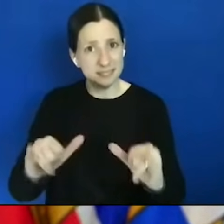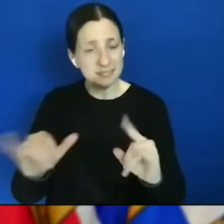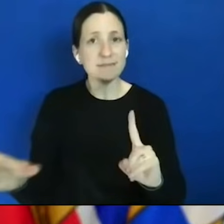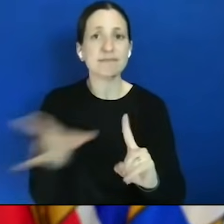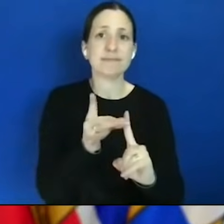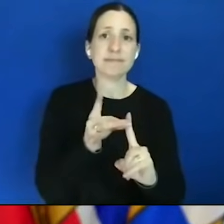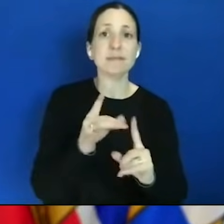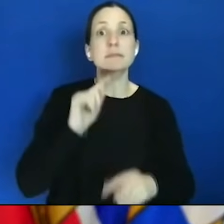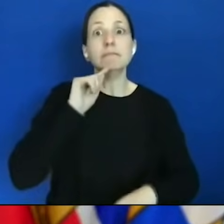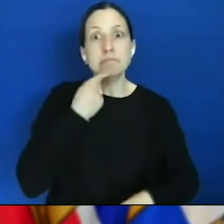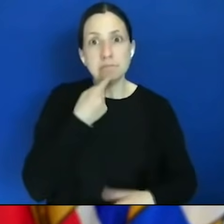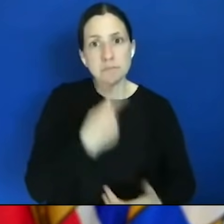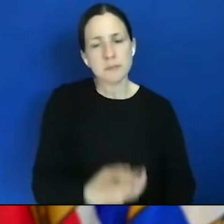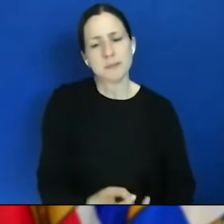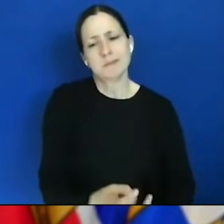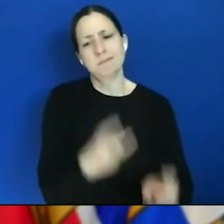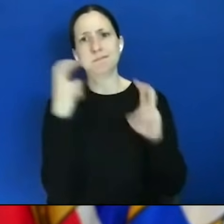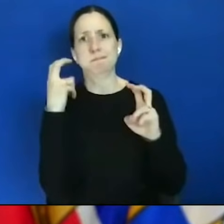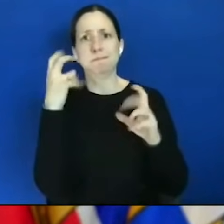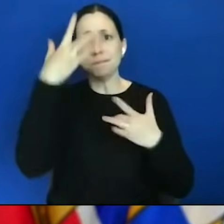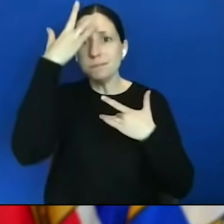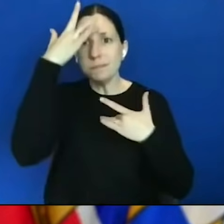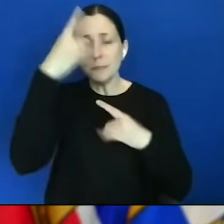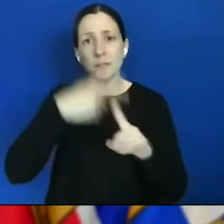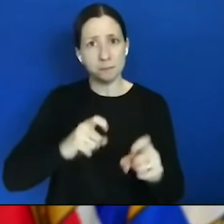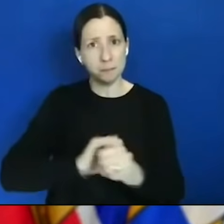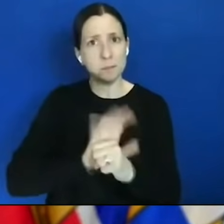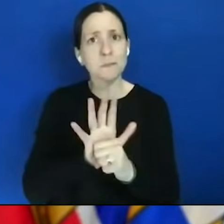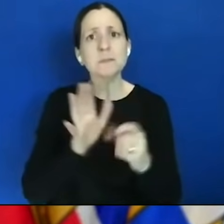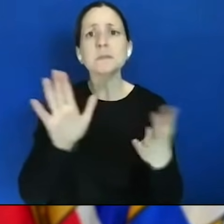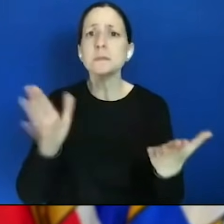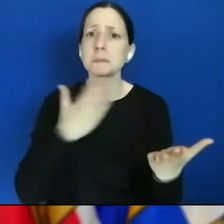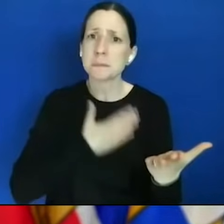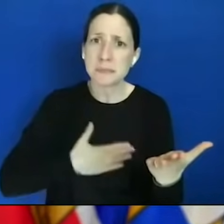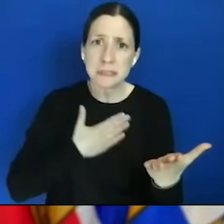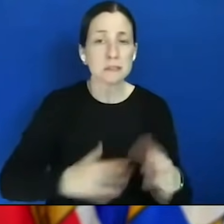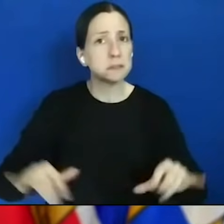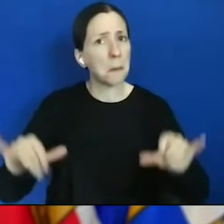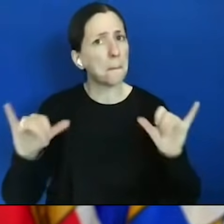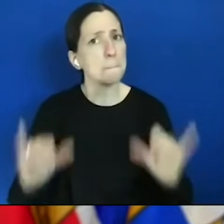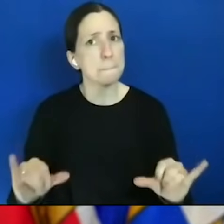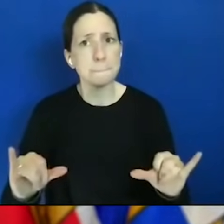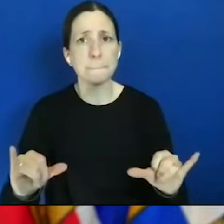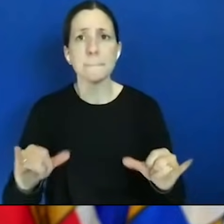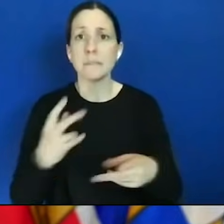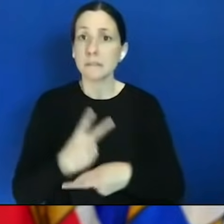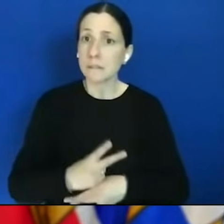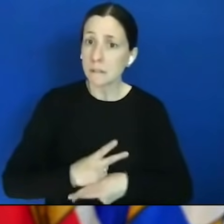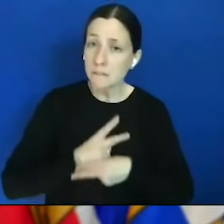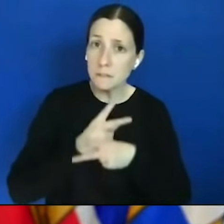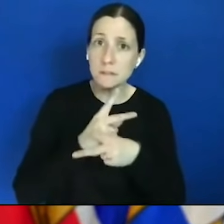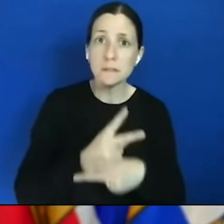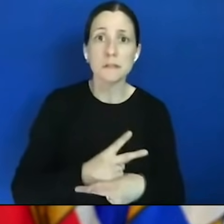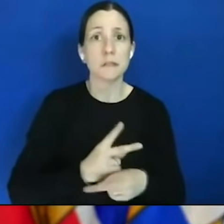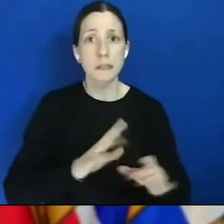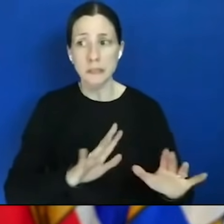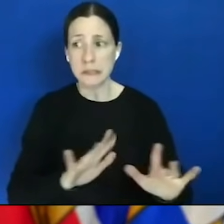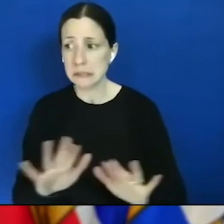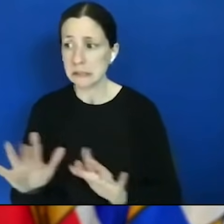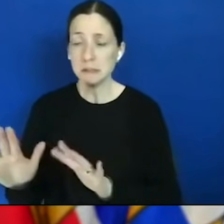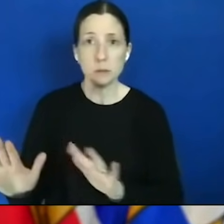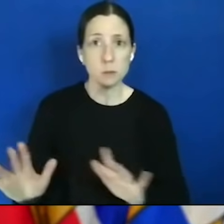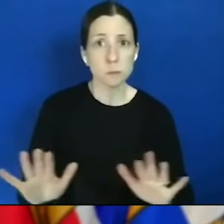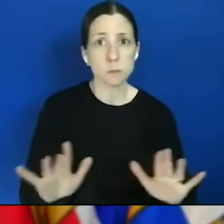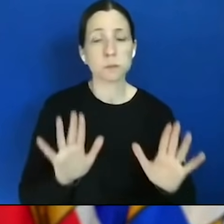still getting seriously ill with this virus. So we need to keep doing what we're doing, to be cautious and to